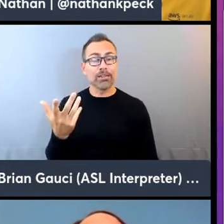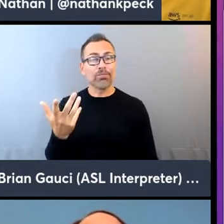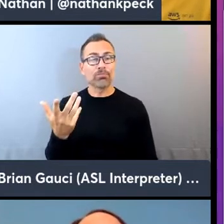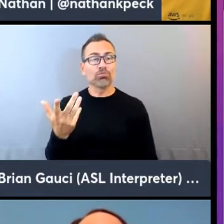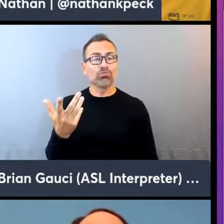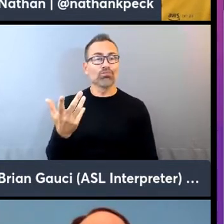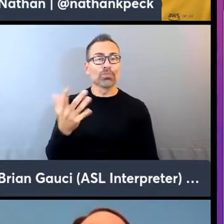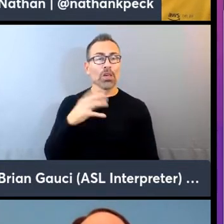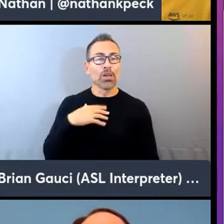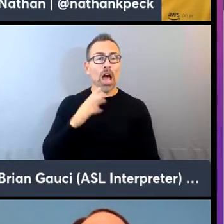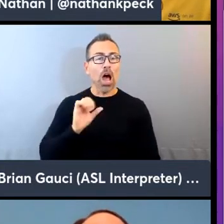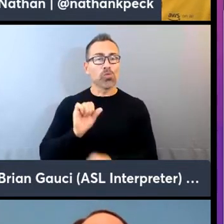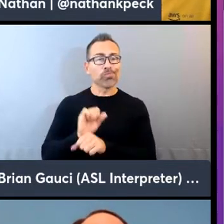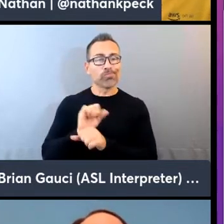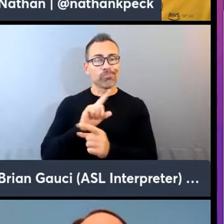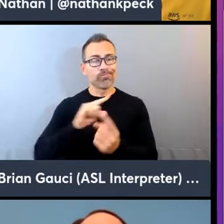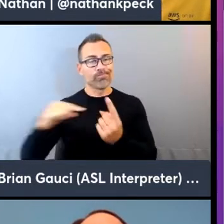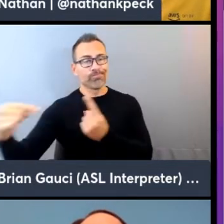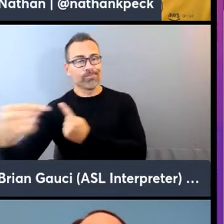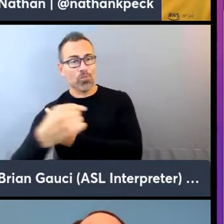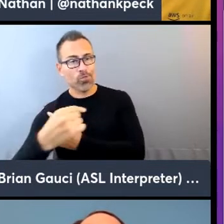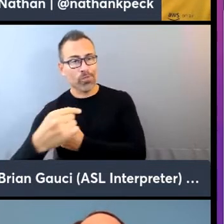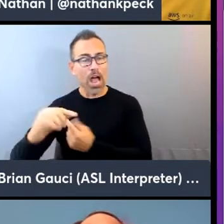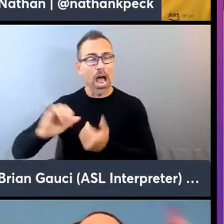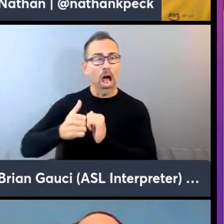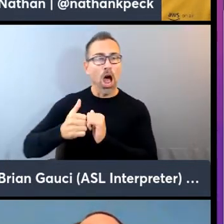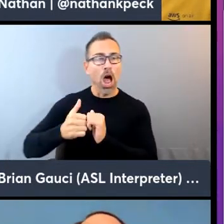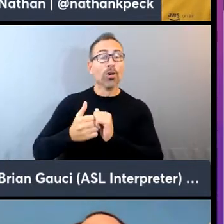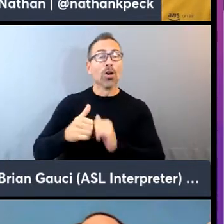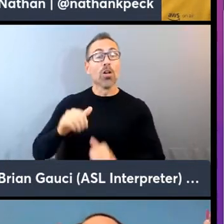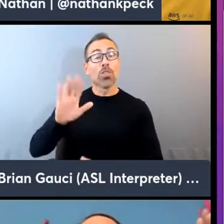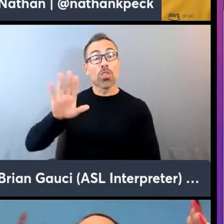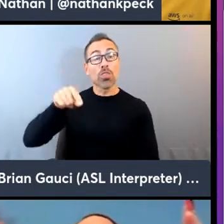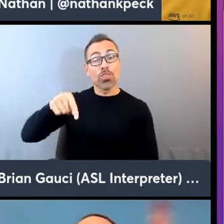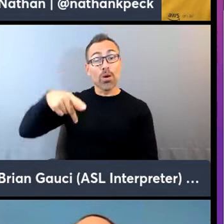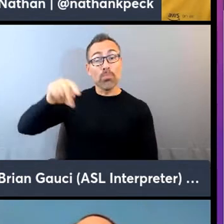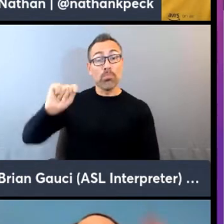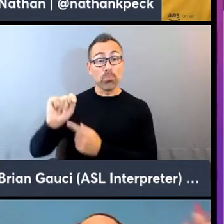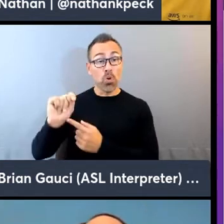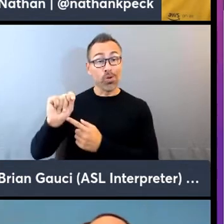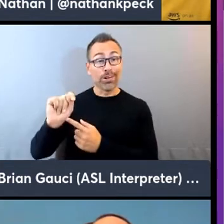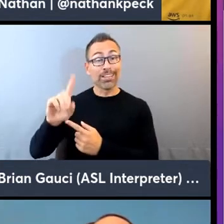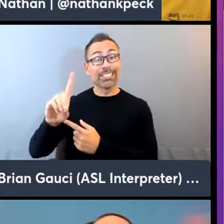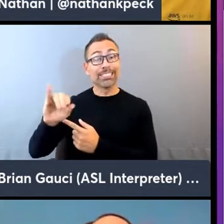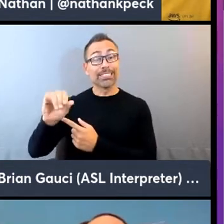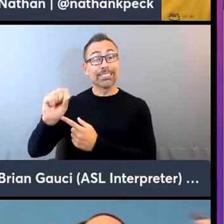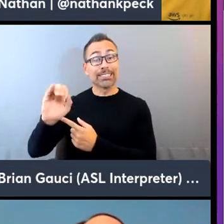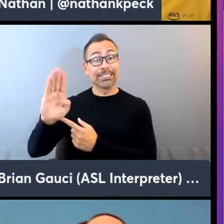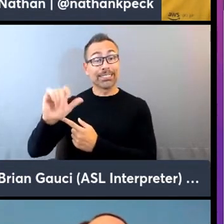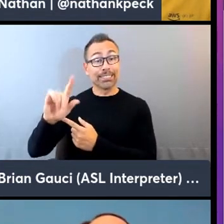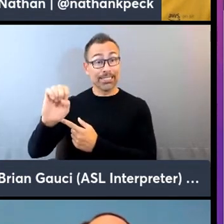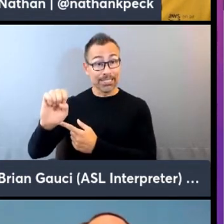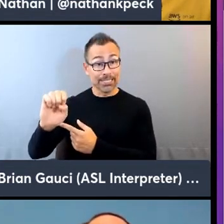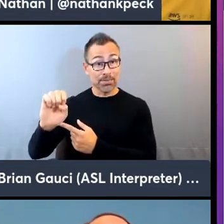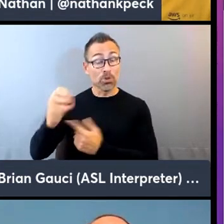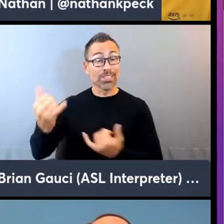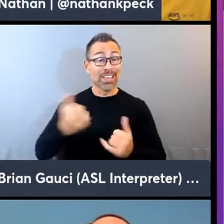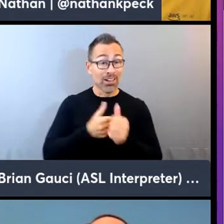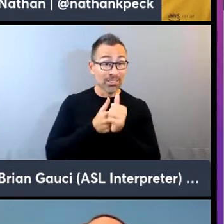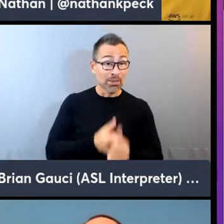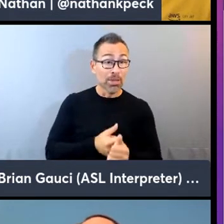disabled the port, right? So that now is in compliant. So in a minute, as we're going through the